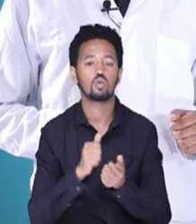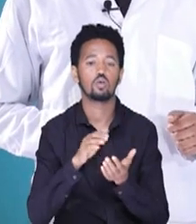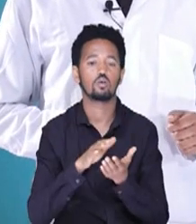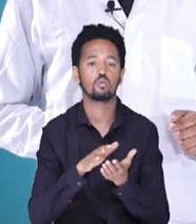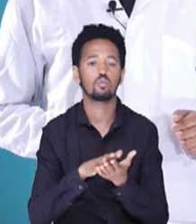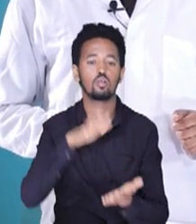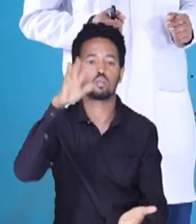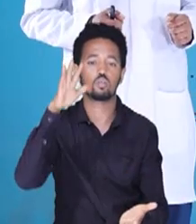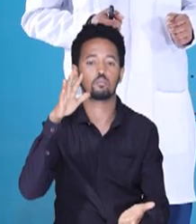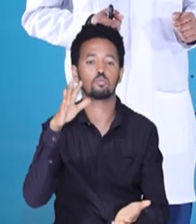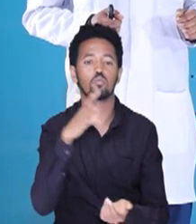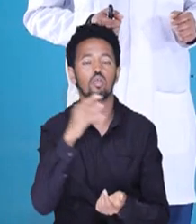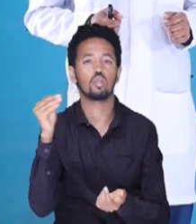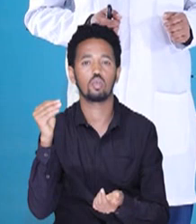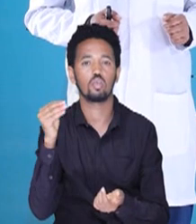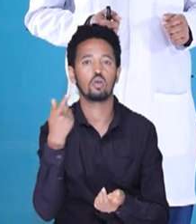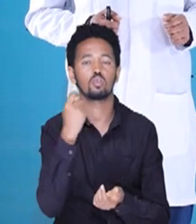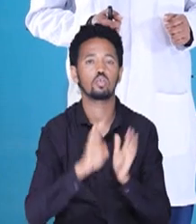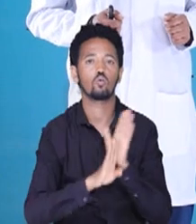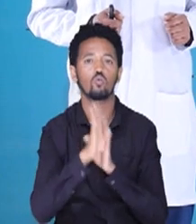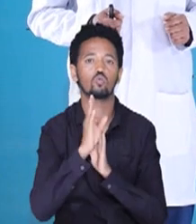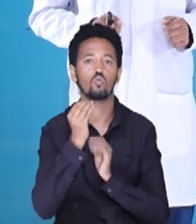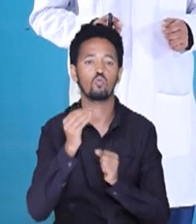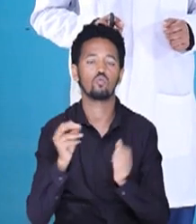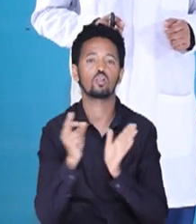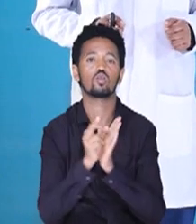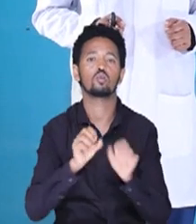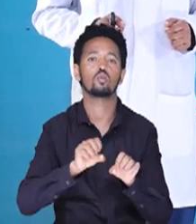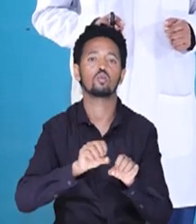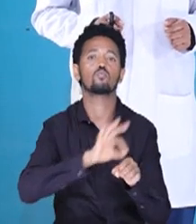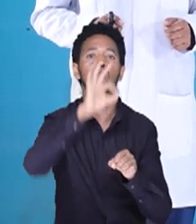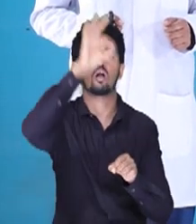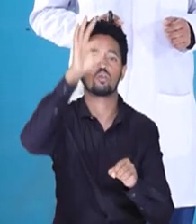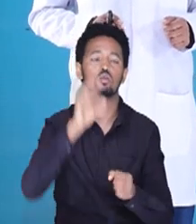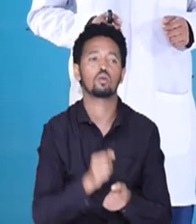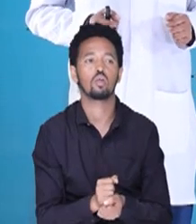Capitalism and the Growth of Democracy.